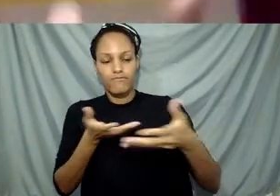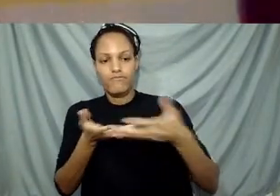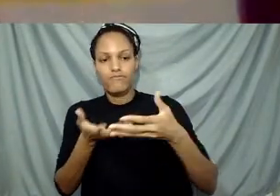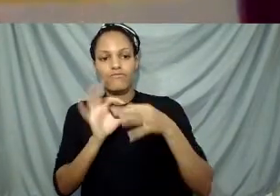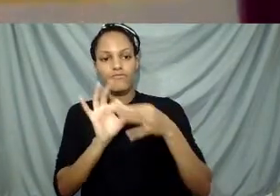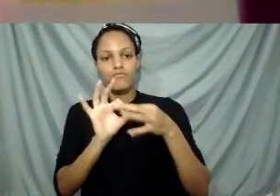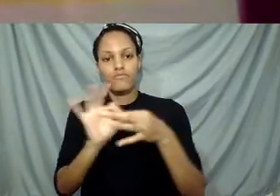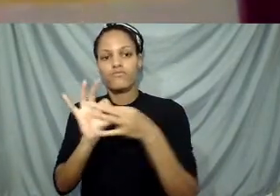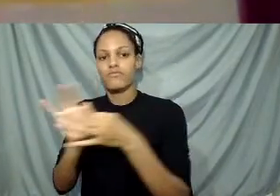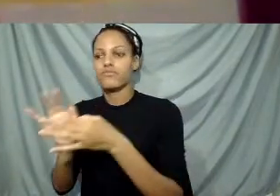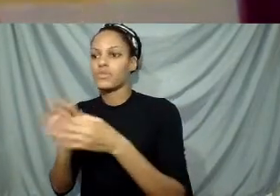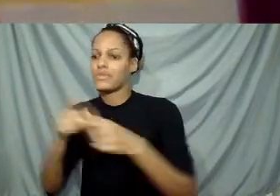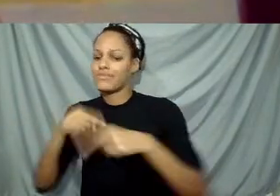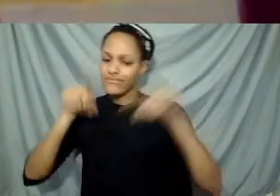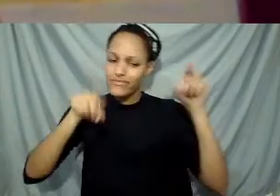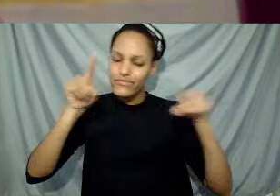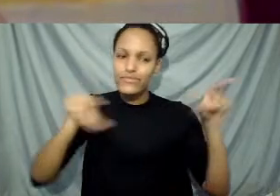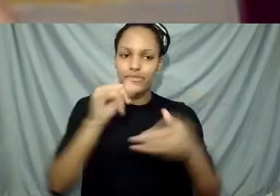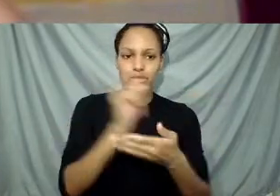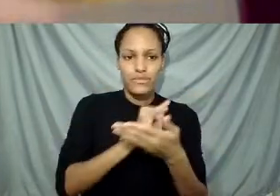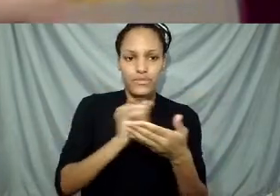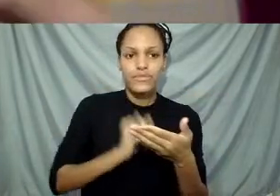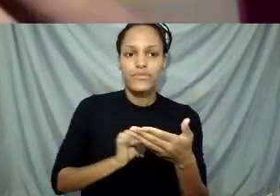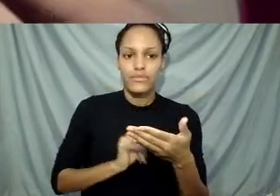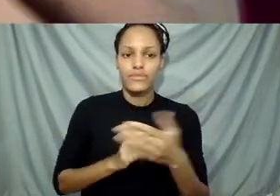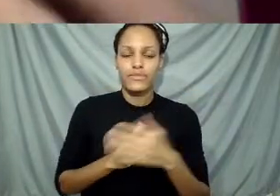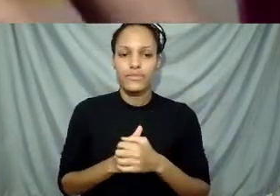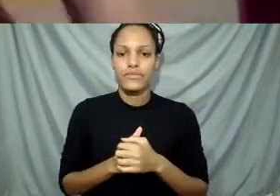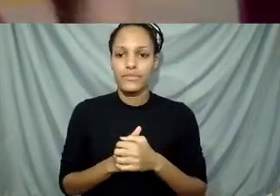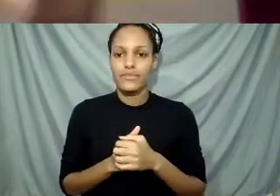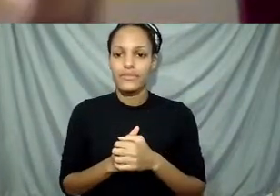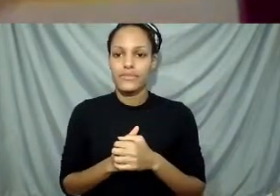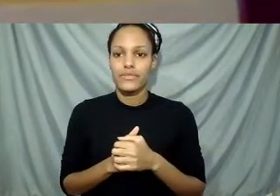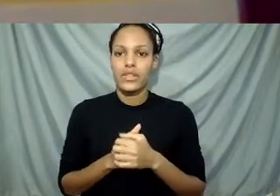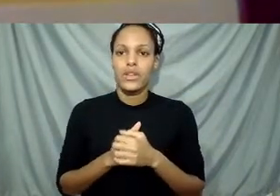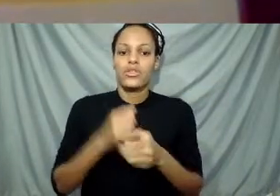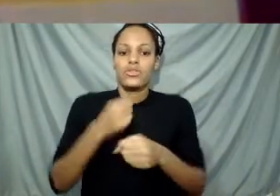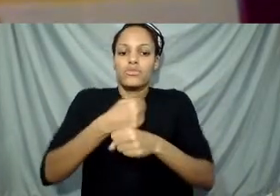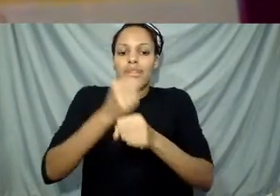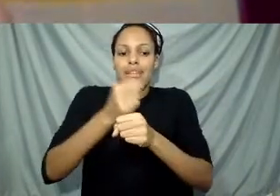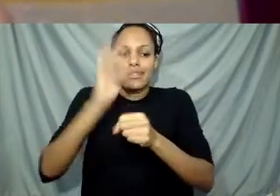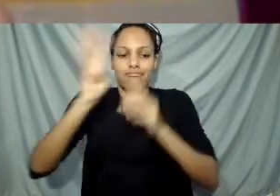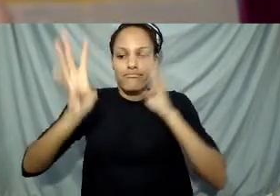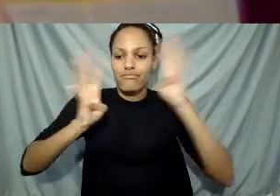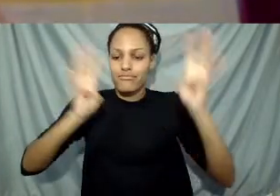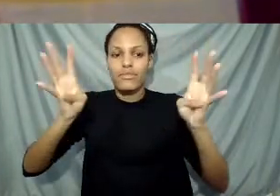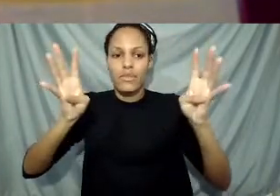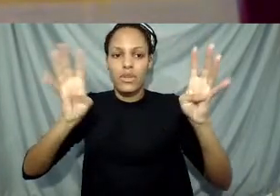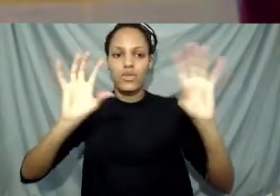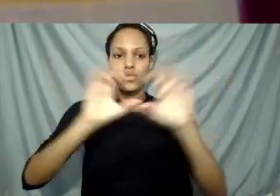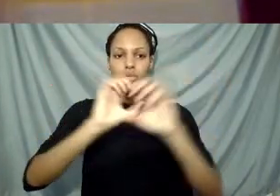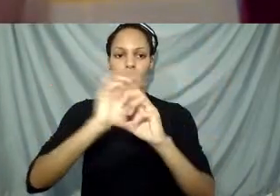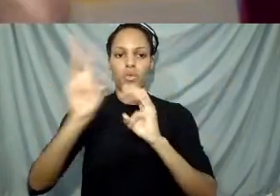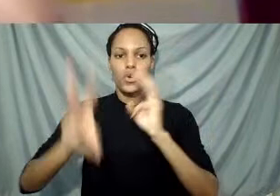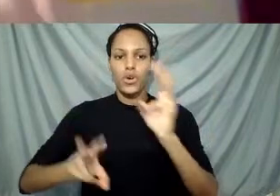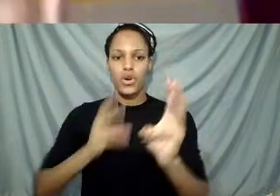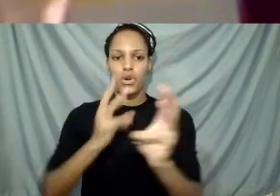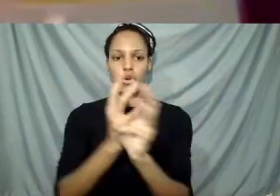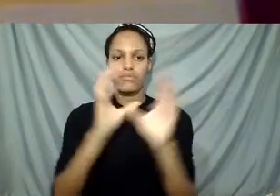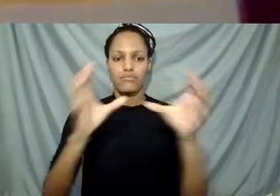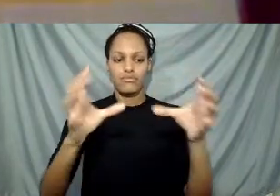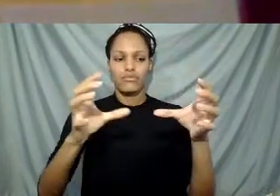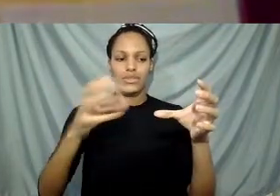multimedia, different types of artists to kind of have this, create this world for audiences to have this visual and